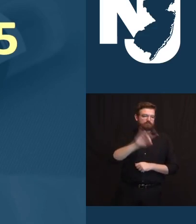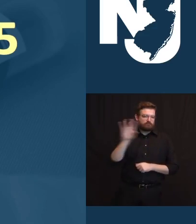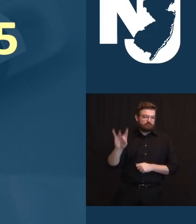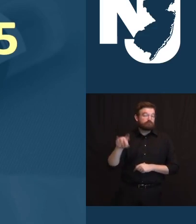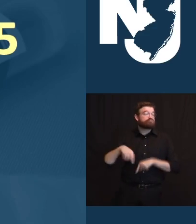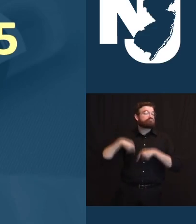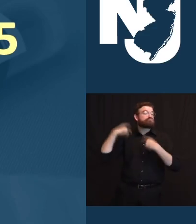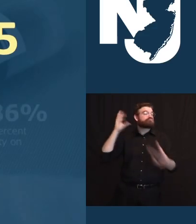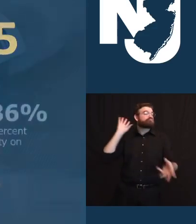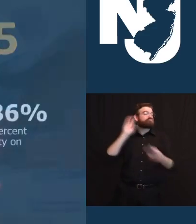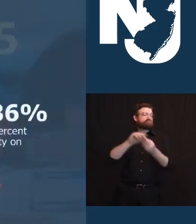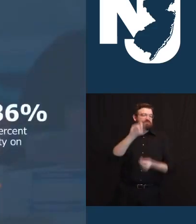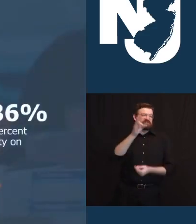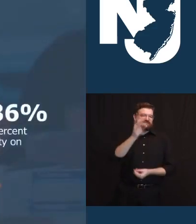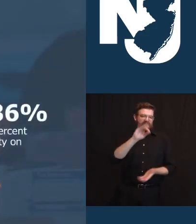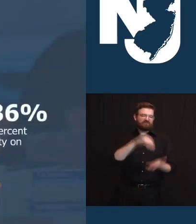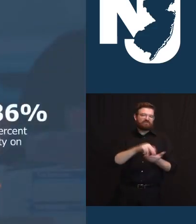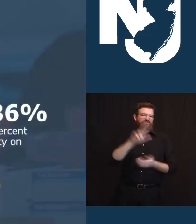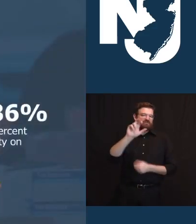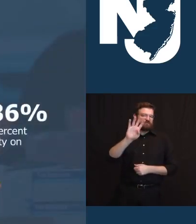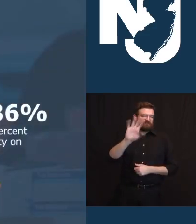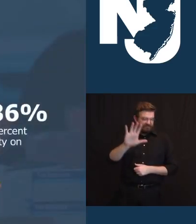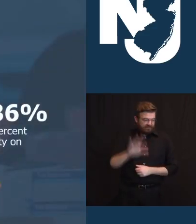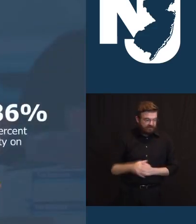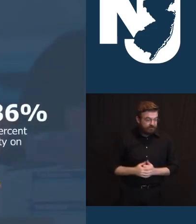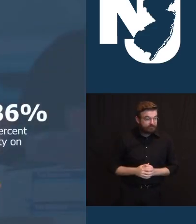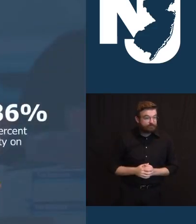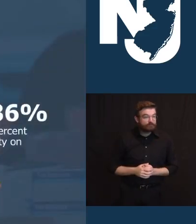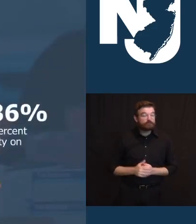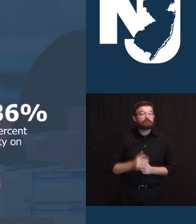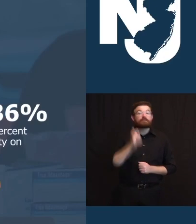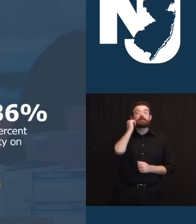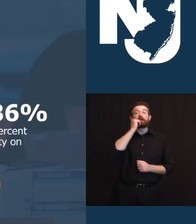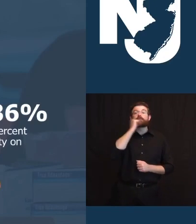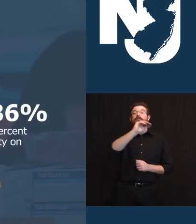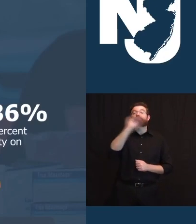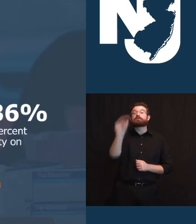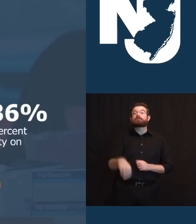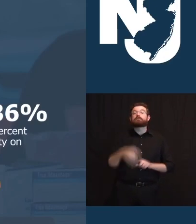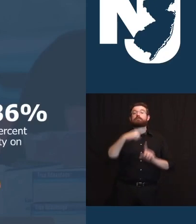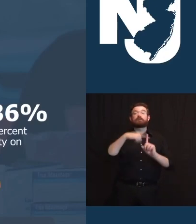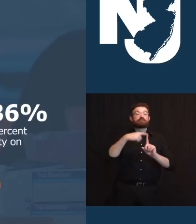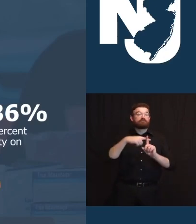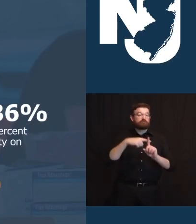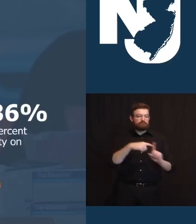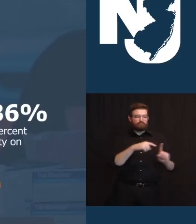178,345. The daily positivity, Judy, I think today is from July 20th, if I'm not mistaken, was